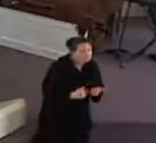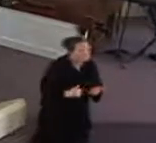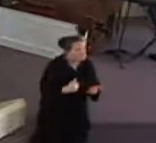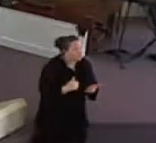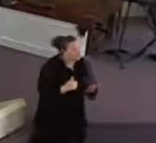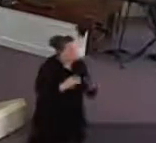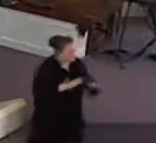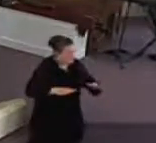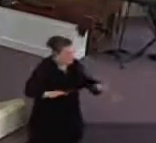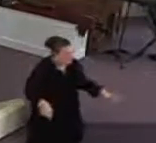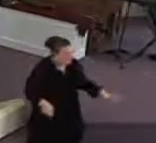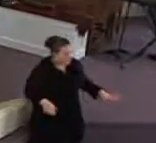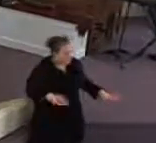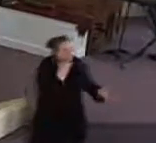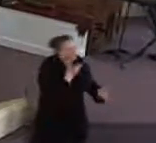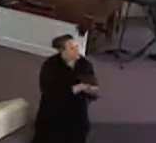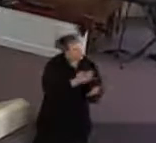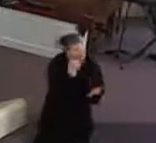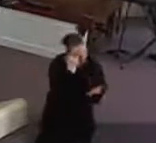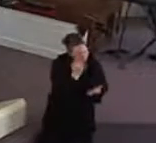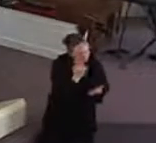be a good idea if our church did it.